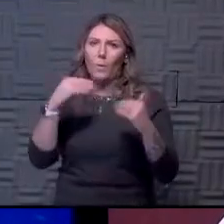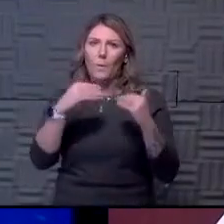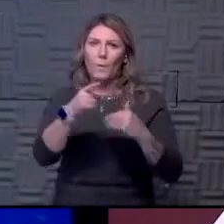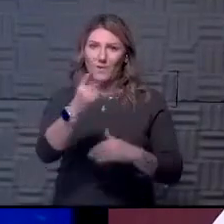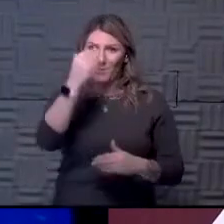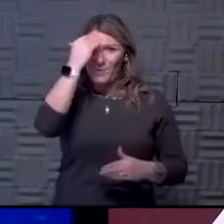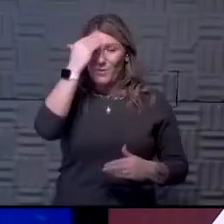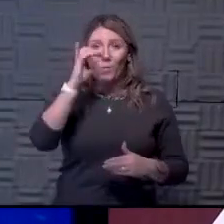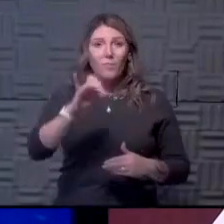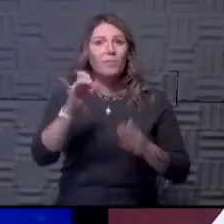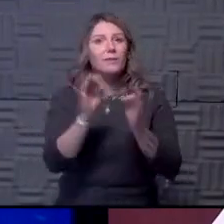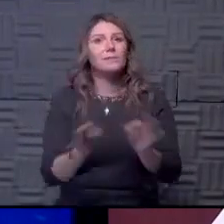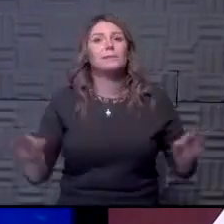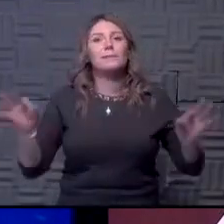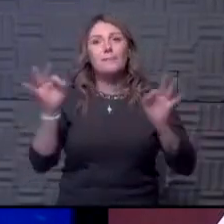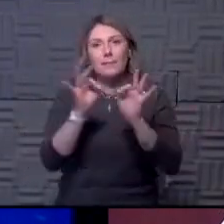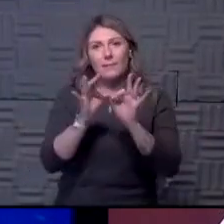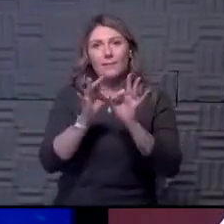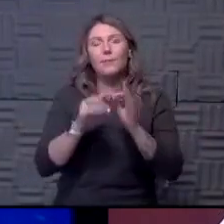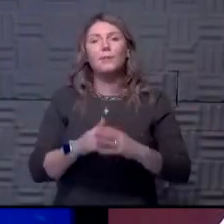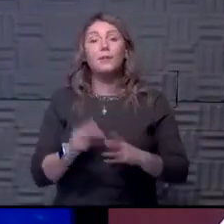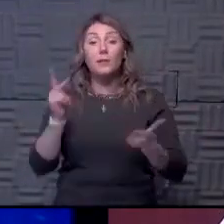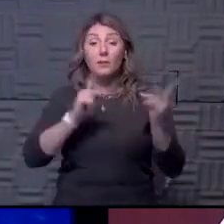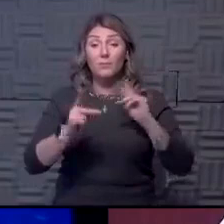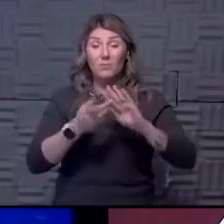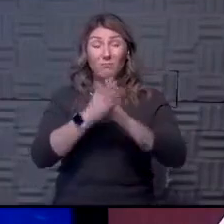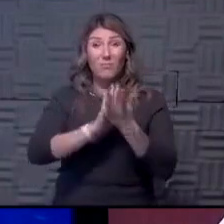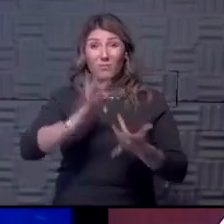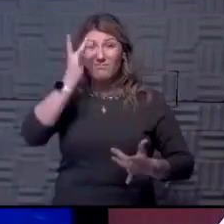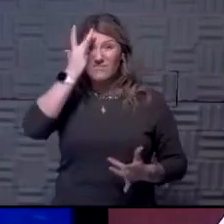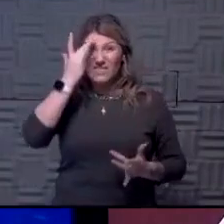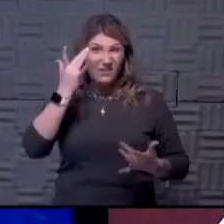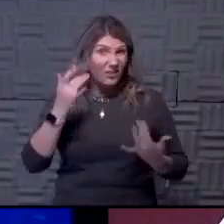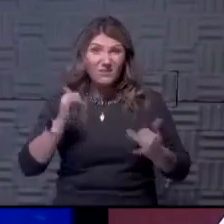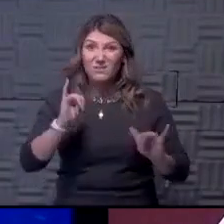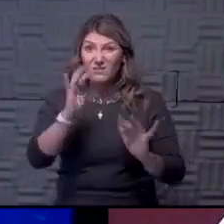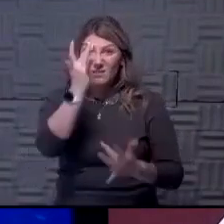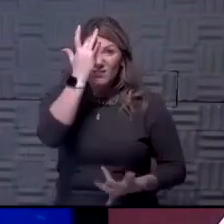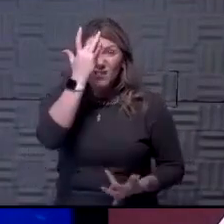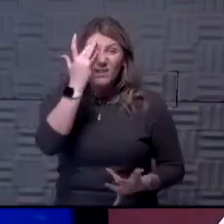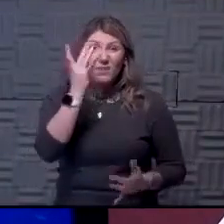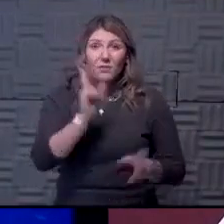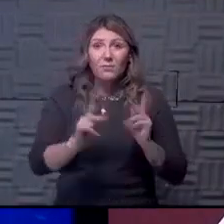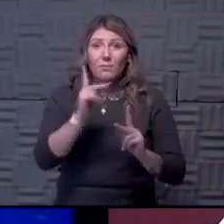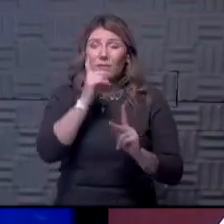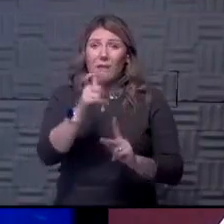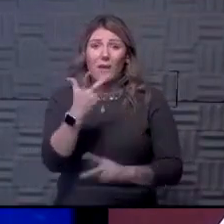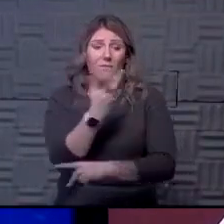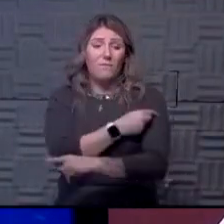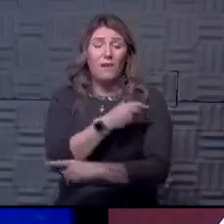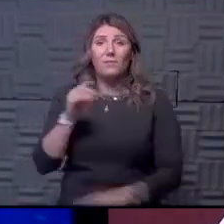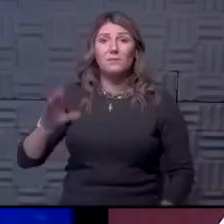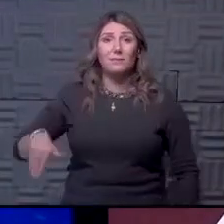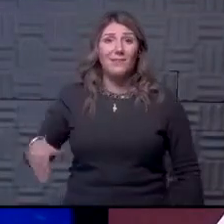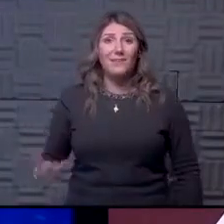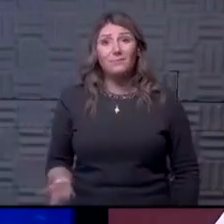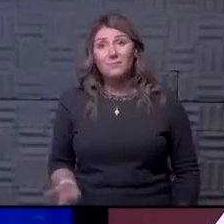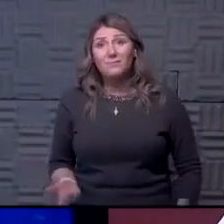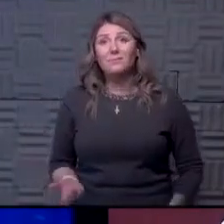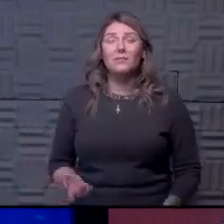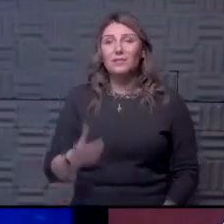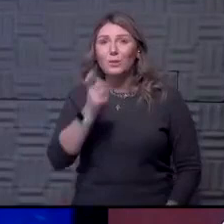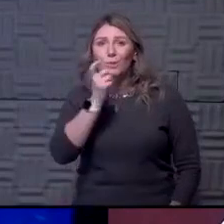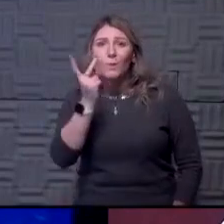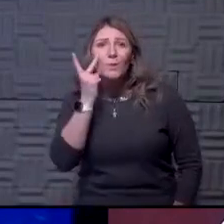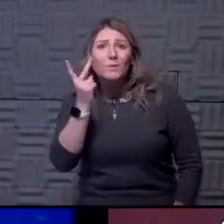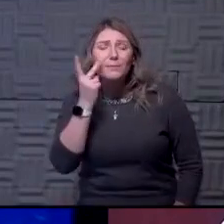And so that's really the key. And I think the people who get sick are still the ones who get sick. They're just people who haven't been vaccinated. And we just don't see that